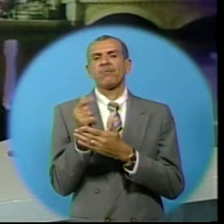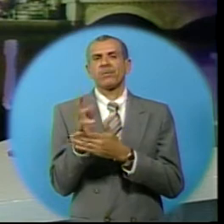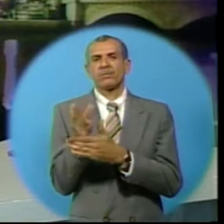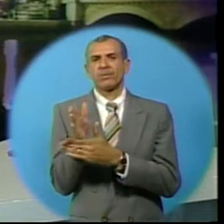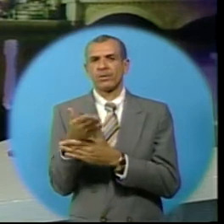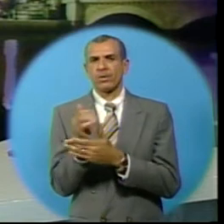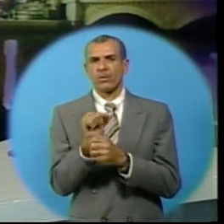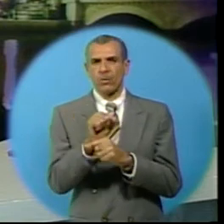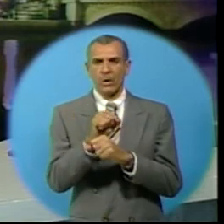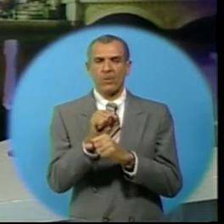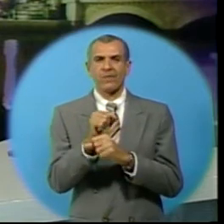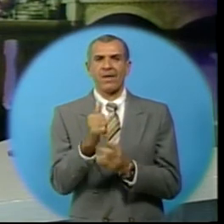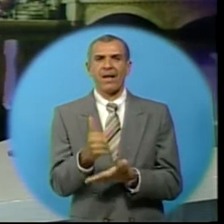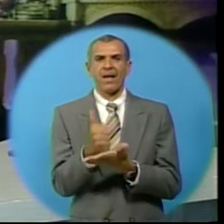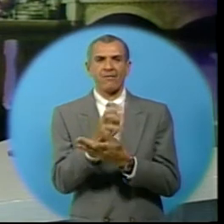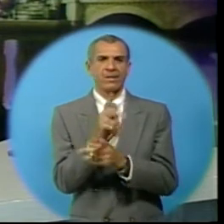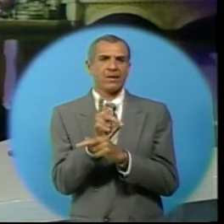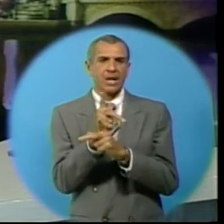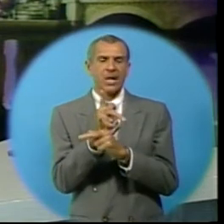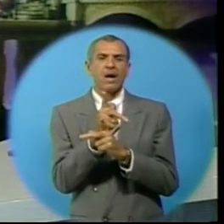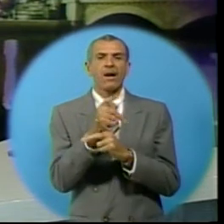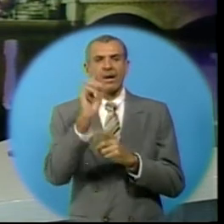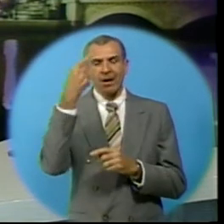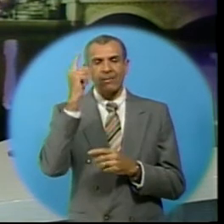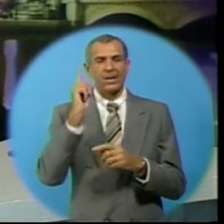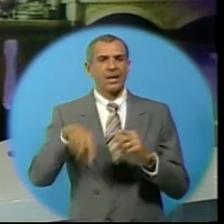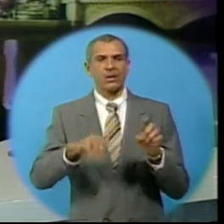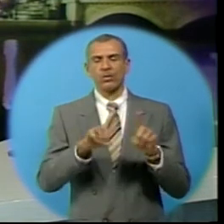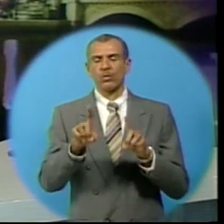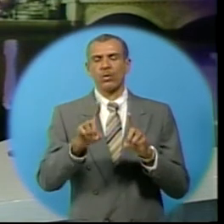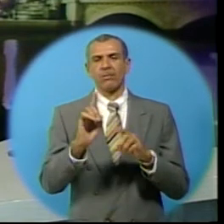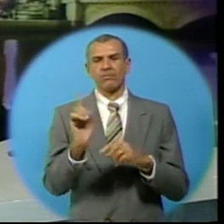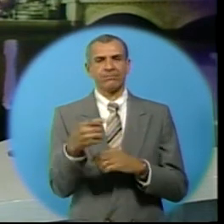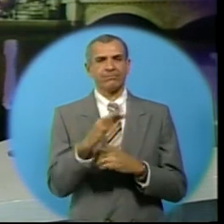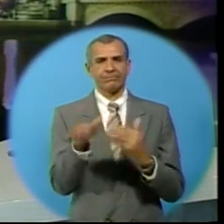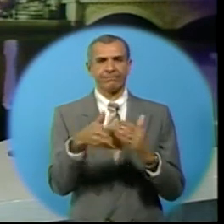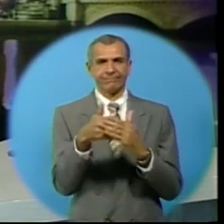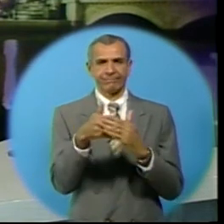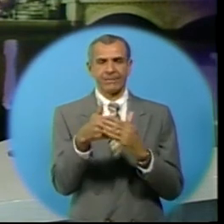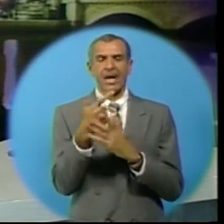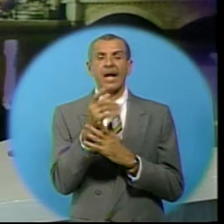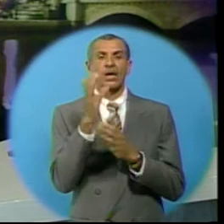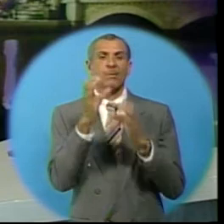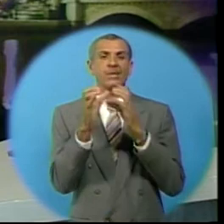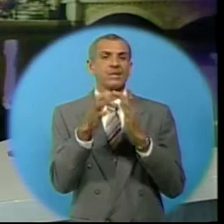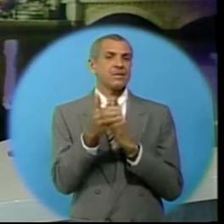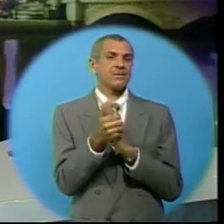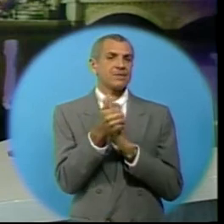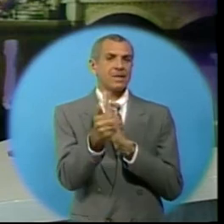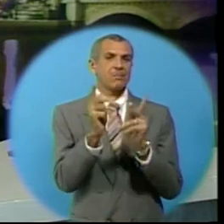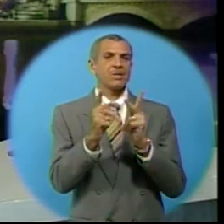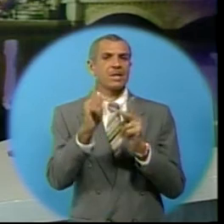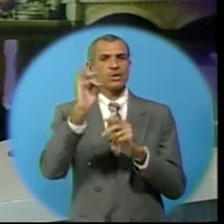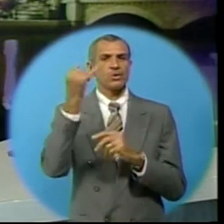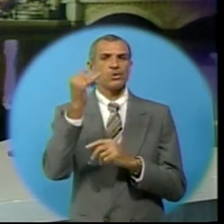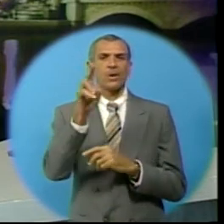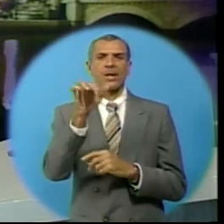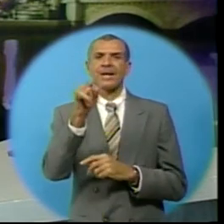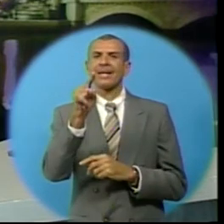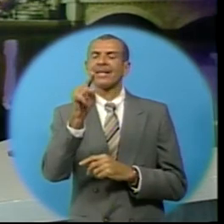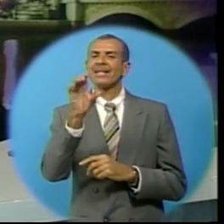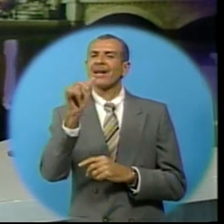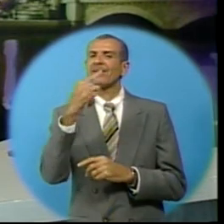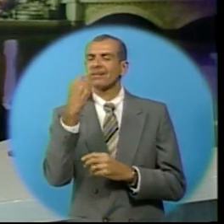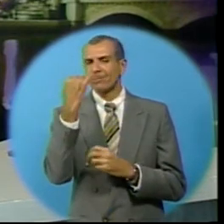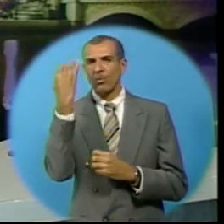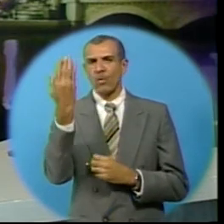work with the state to uplift health care because the government cannot do it alone. Now, communications specialist at the hospital, Julie Carrington, welcomed the